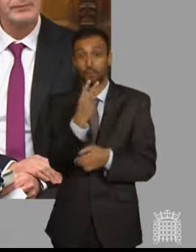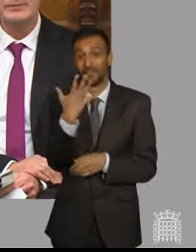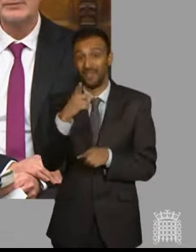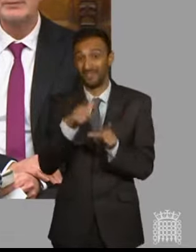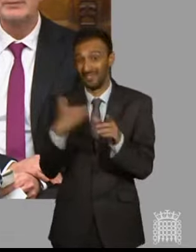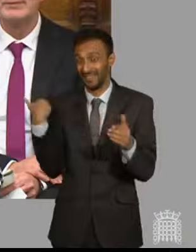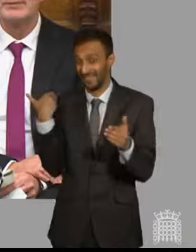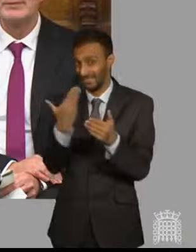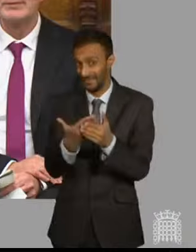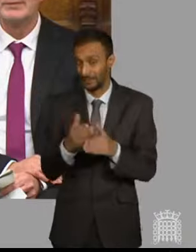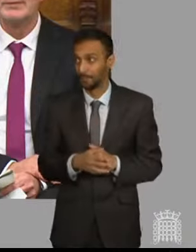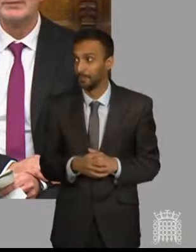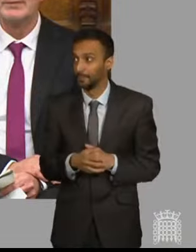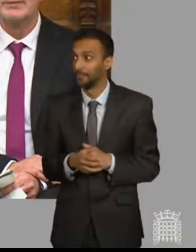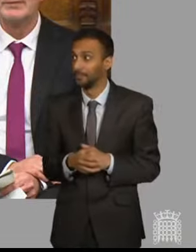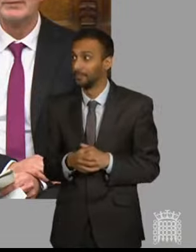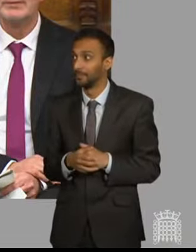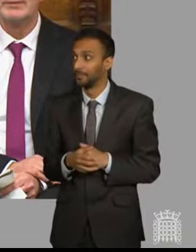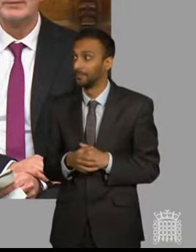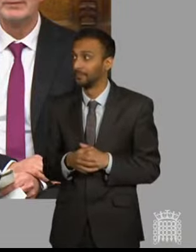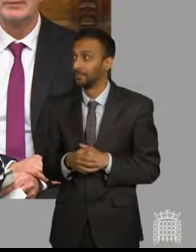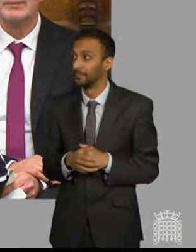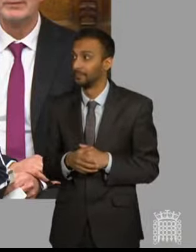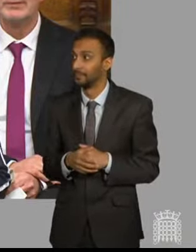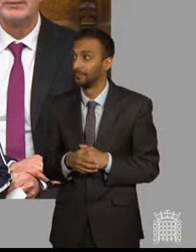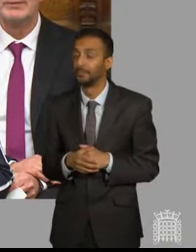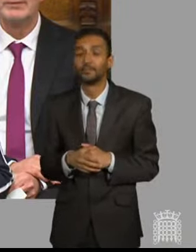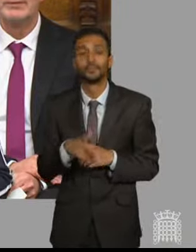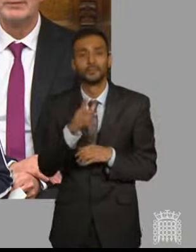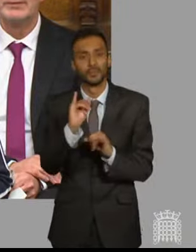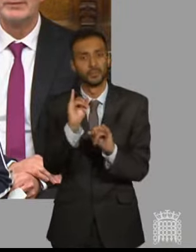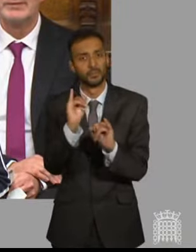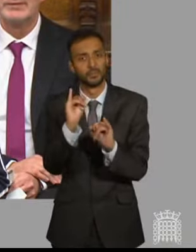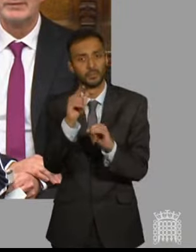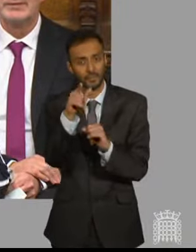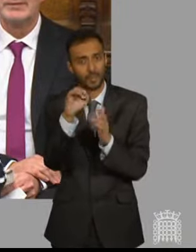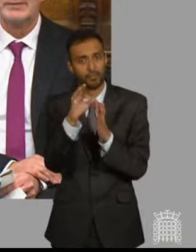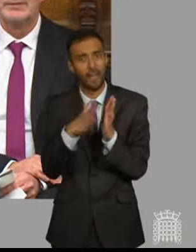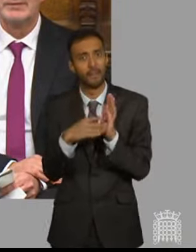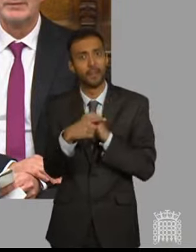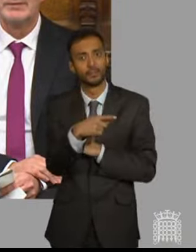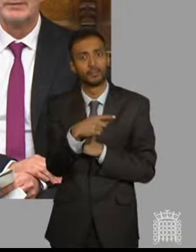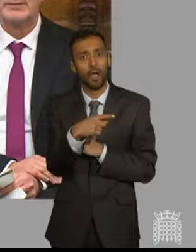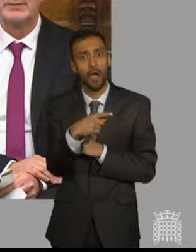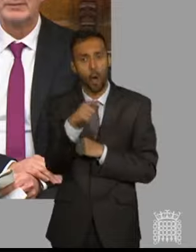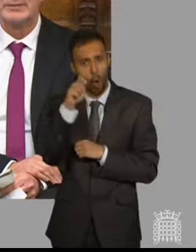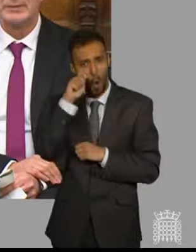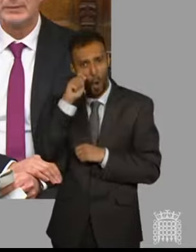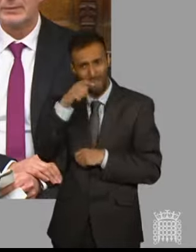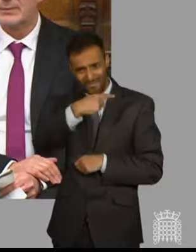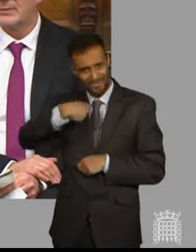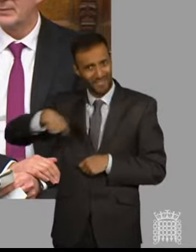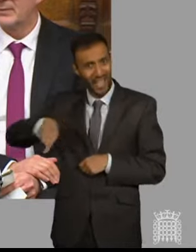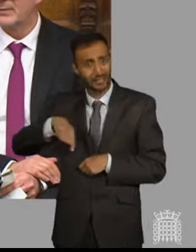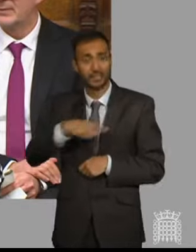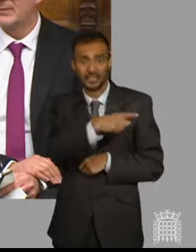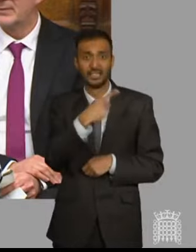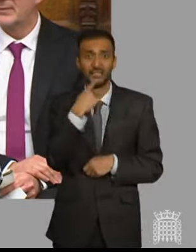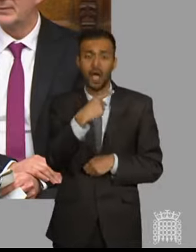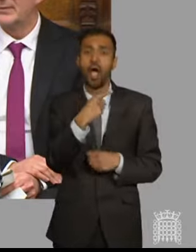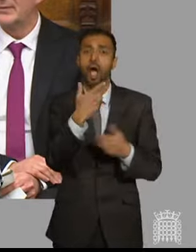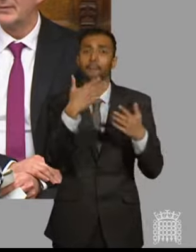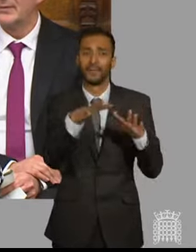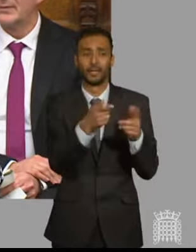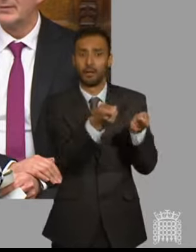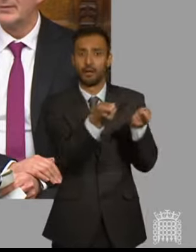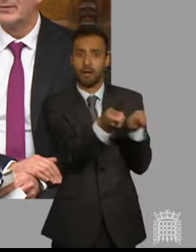the Prime Minister pretends he's got a grip on NHS waiting times. Despite his big pledge to cut them, they've